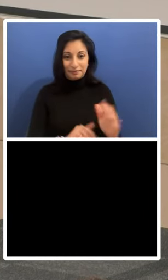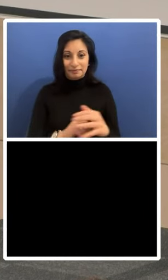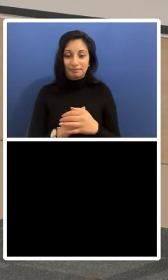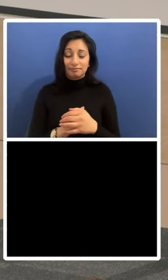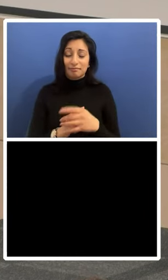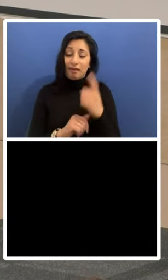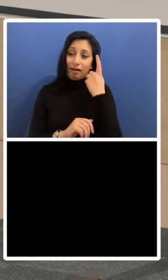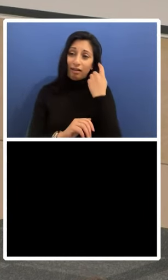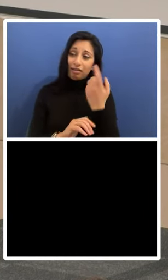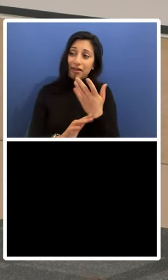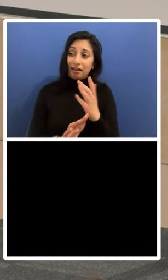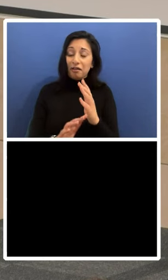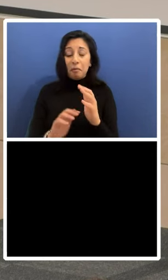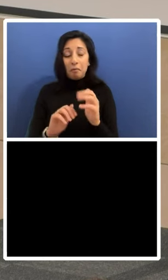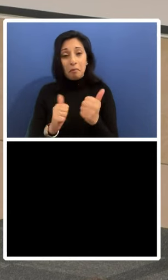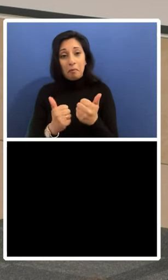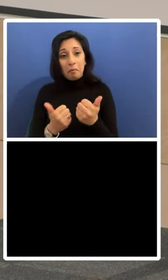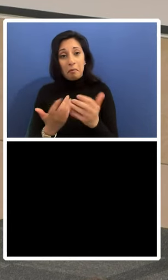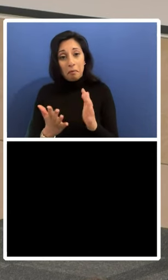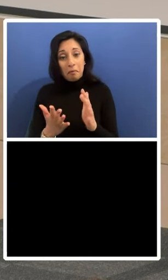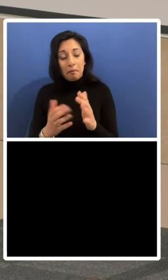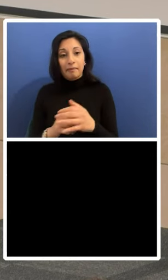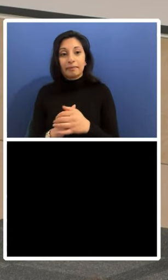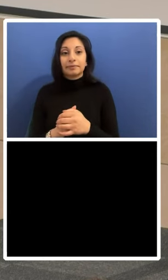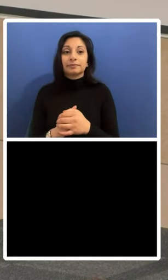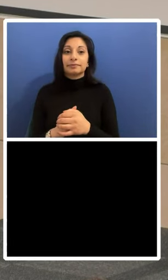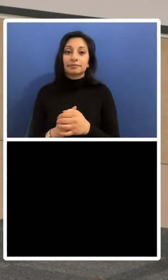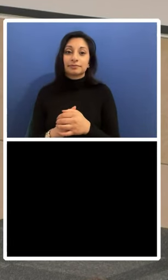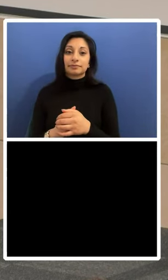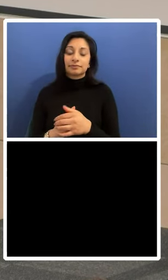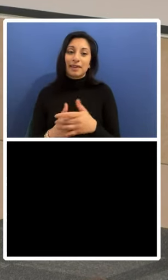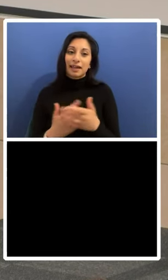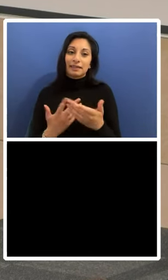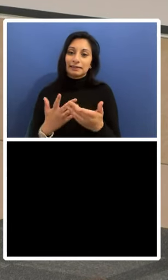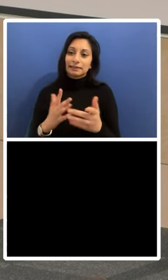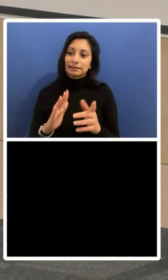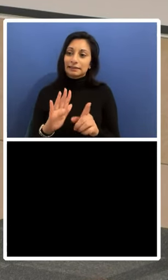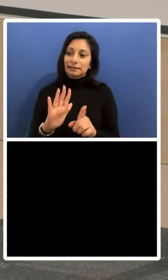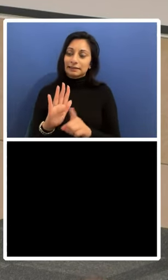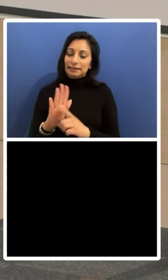I wanted intentionally to, draw out some of the negative features of my personality in the book, and it's sort of,